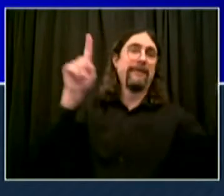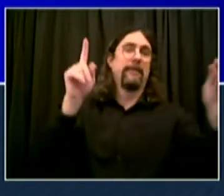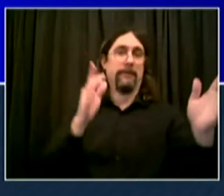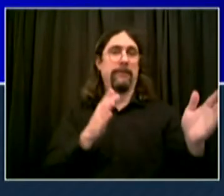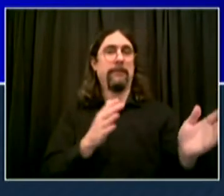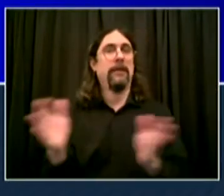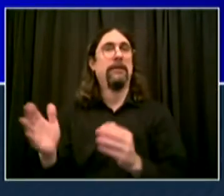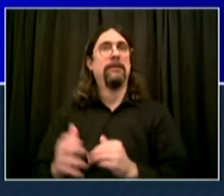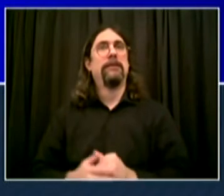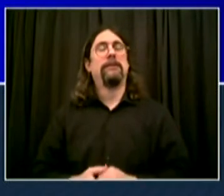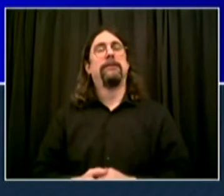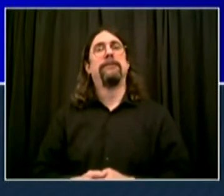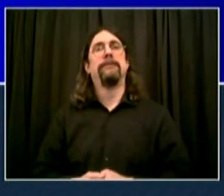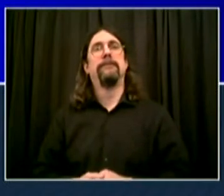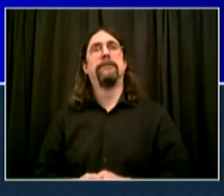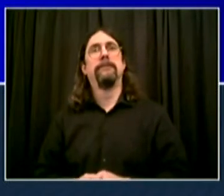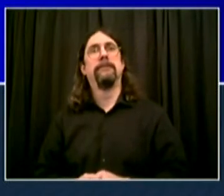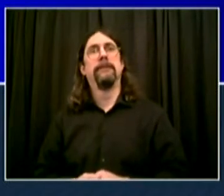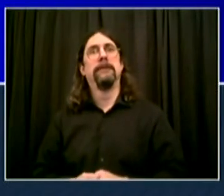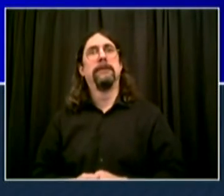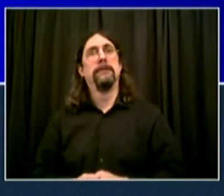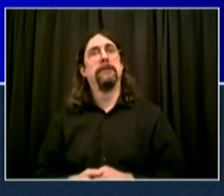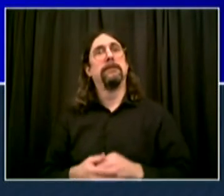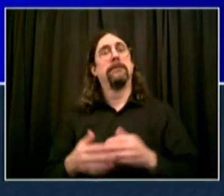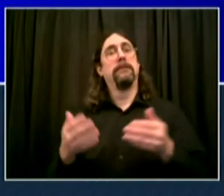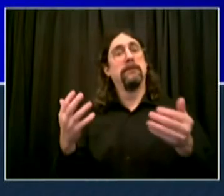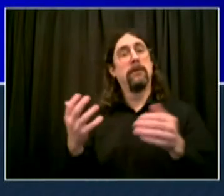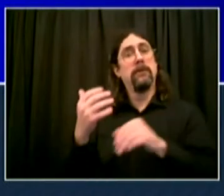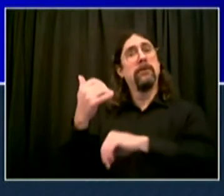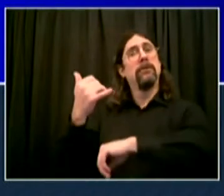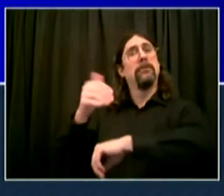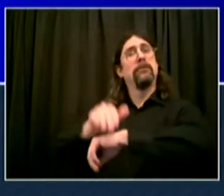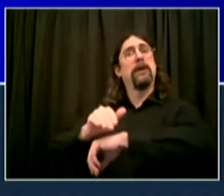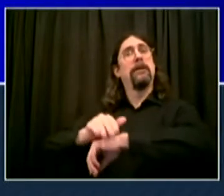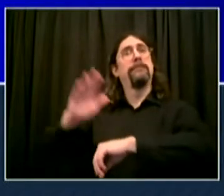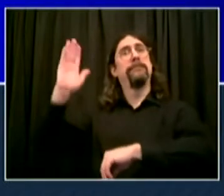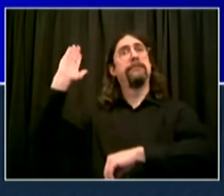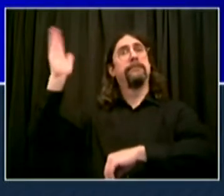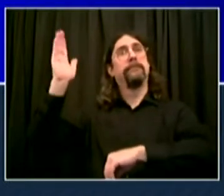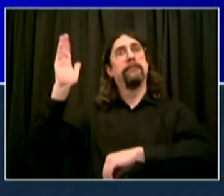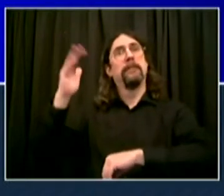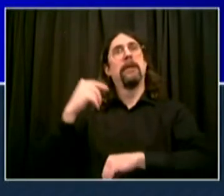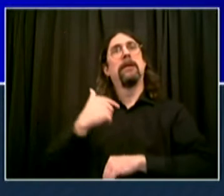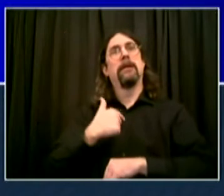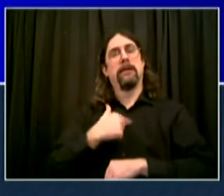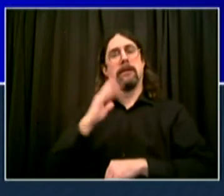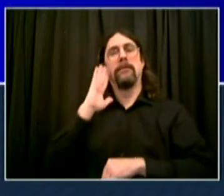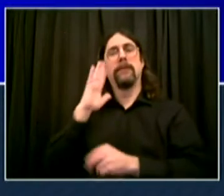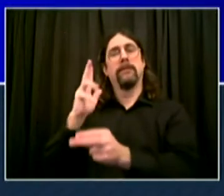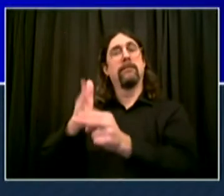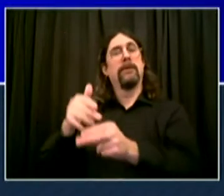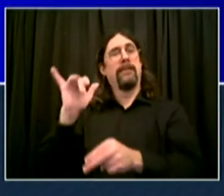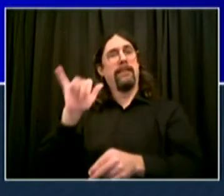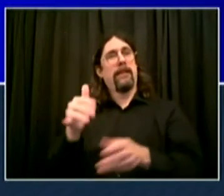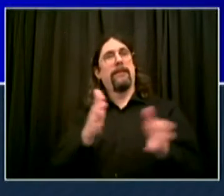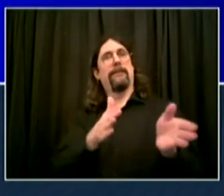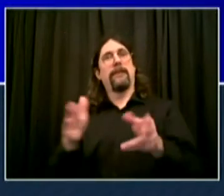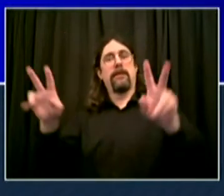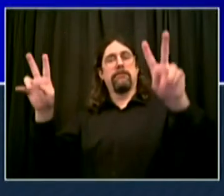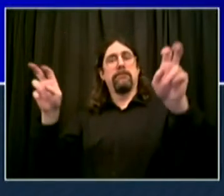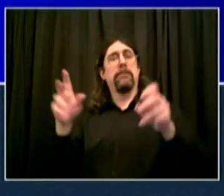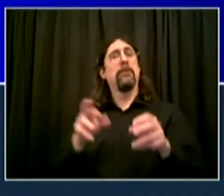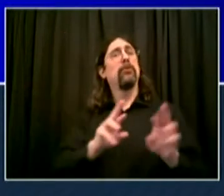the inspiration we got from the Ready, Willing, and Able initiative and turning it into something that will be an important part of our